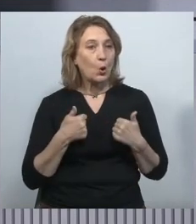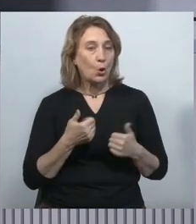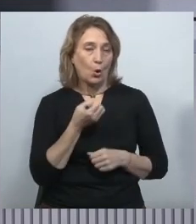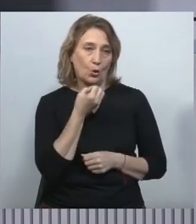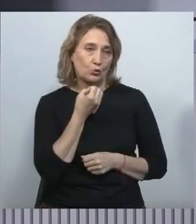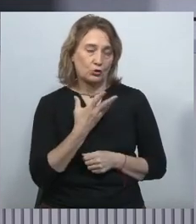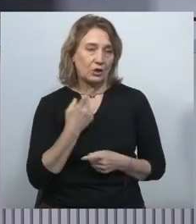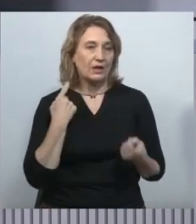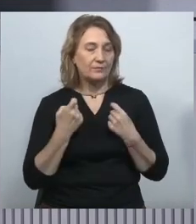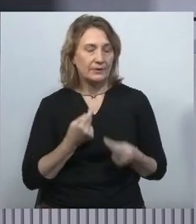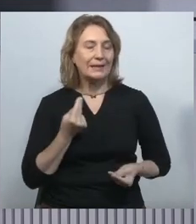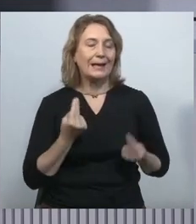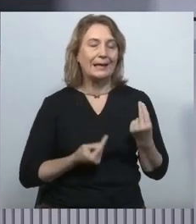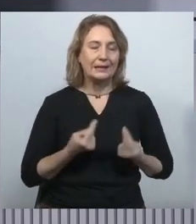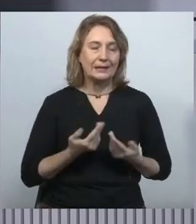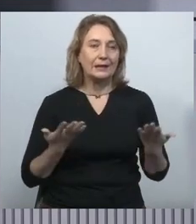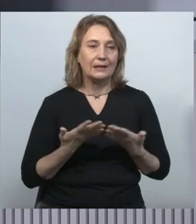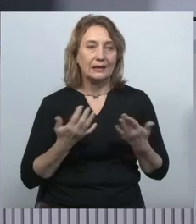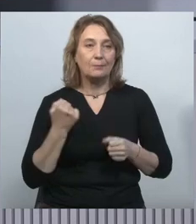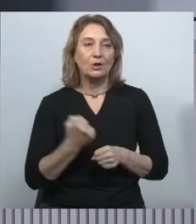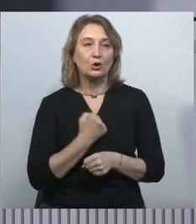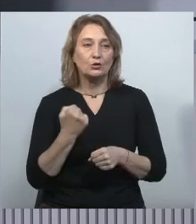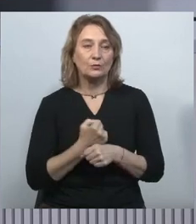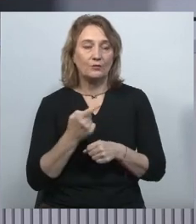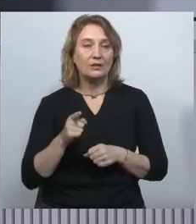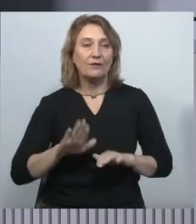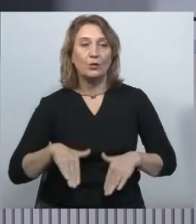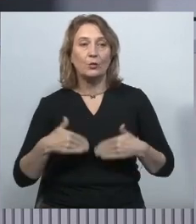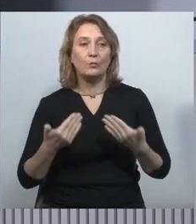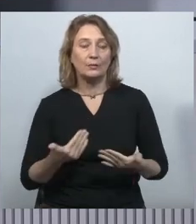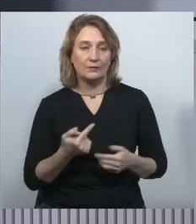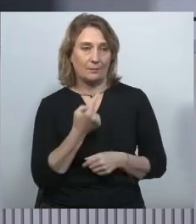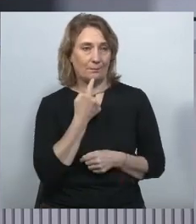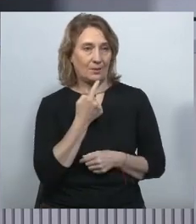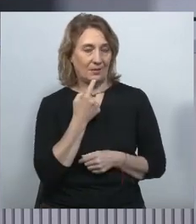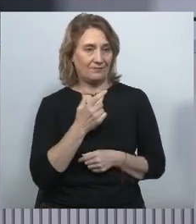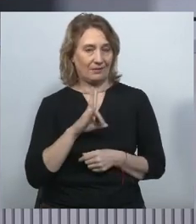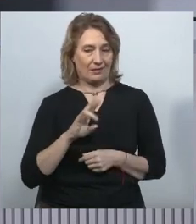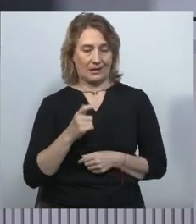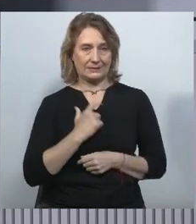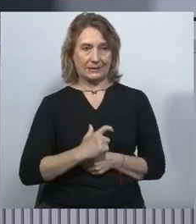information. And the game that Jon has developed offered